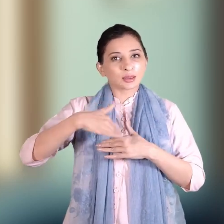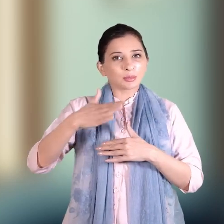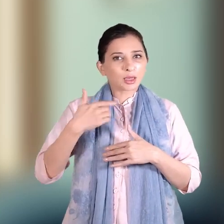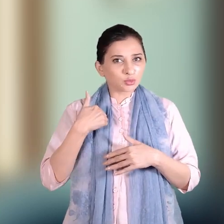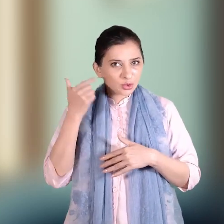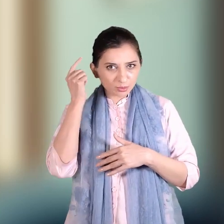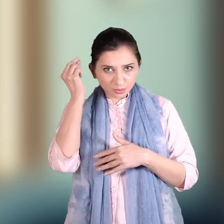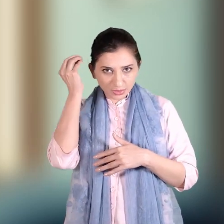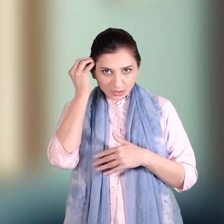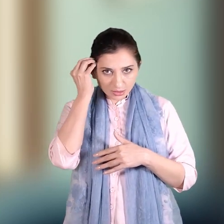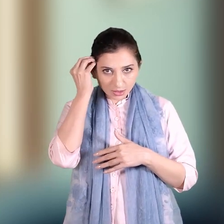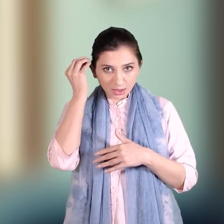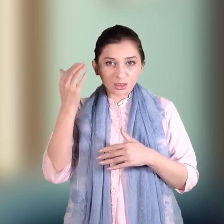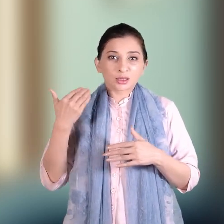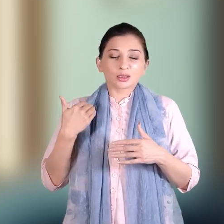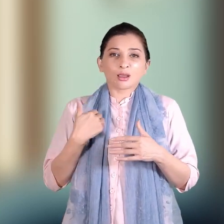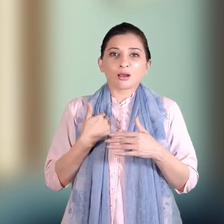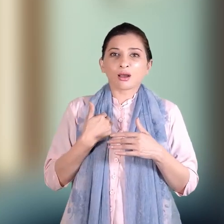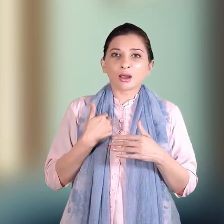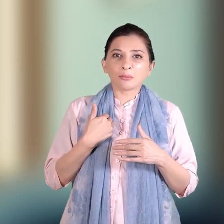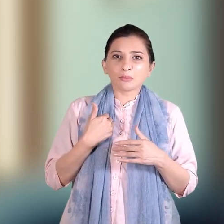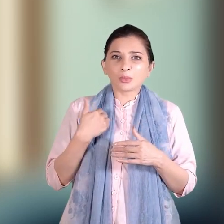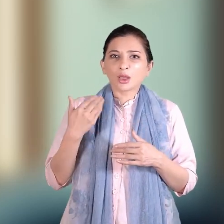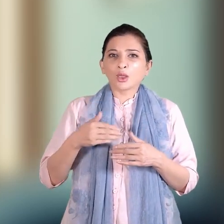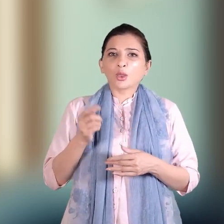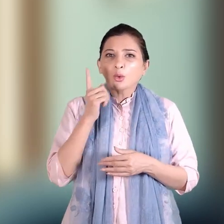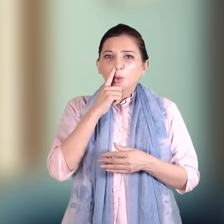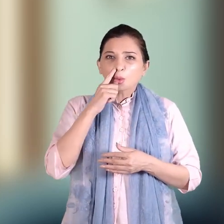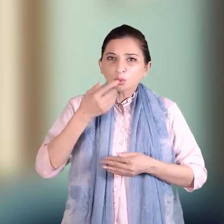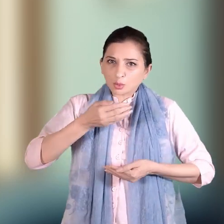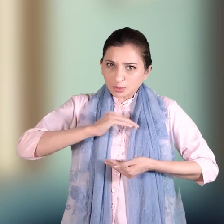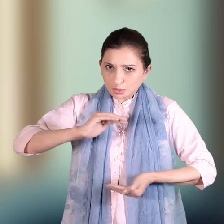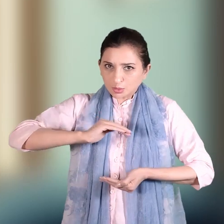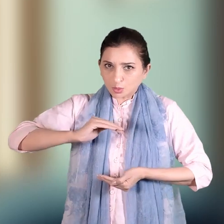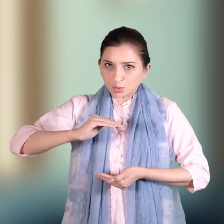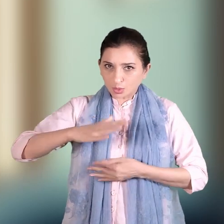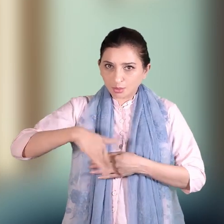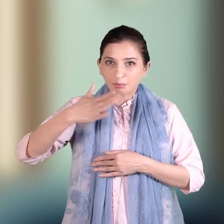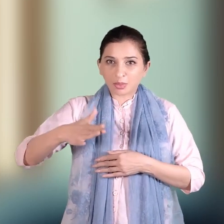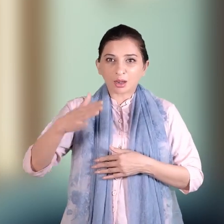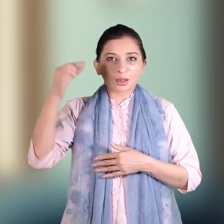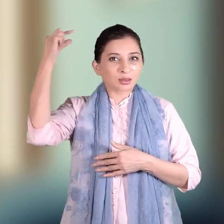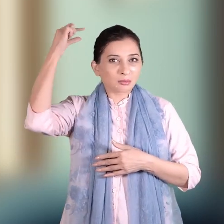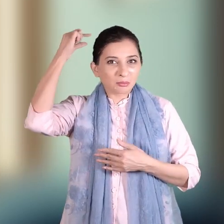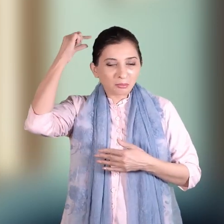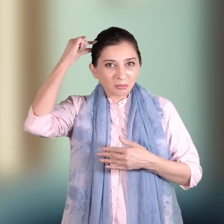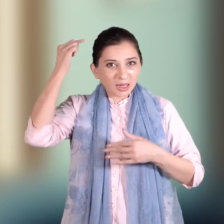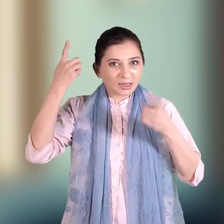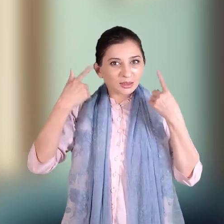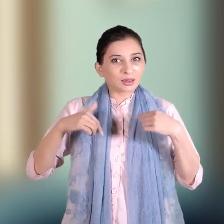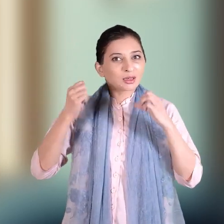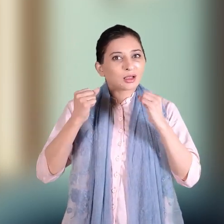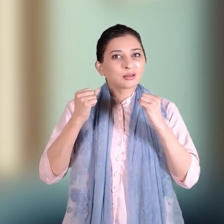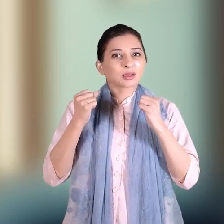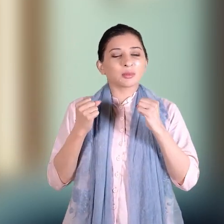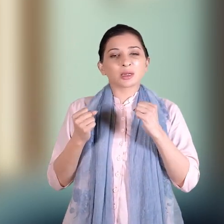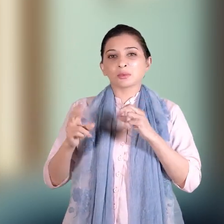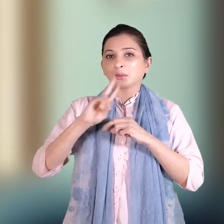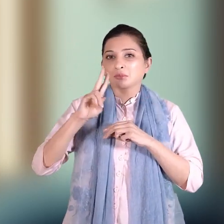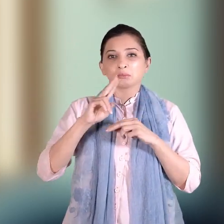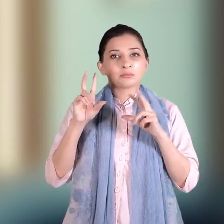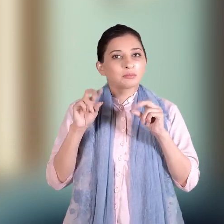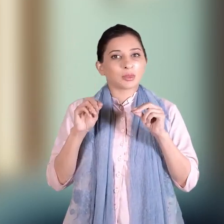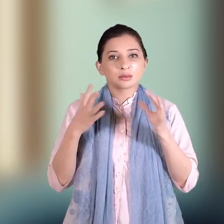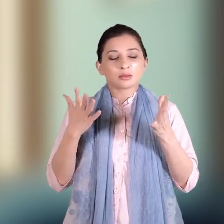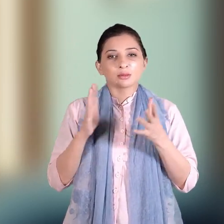is that we're extremely dismissive of this experience. And that is why I say that we need to create